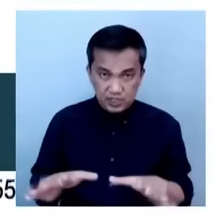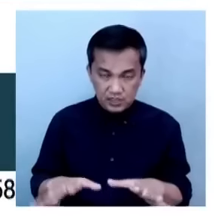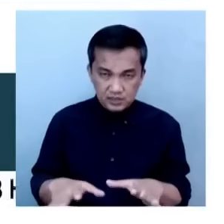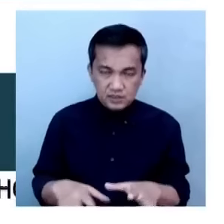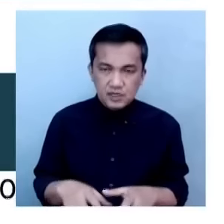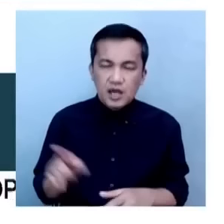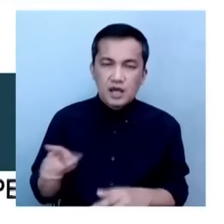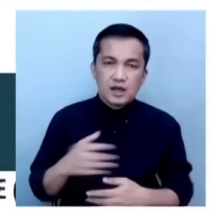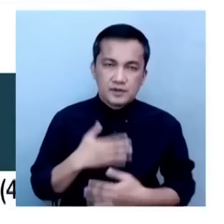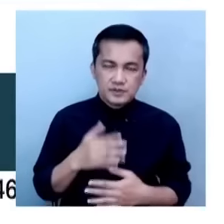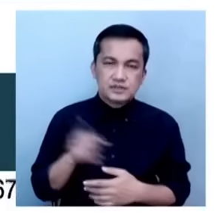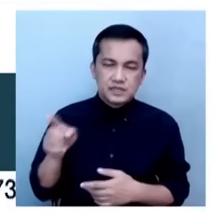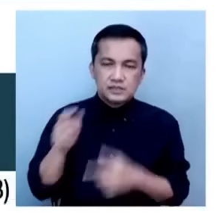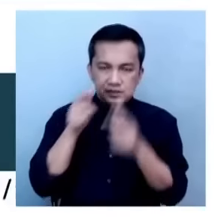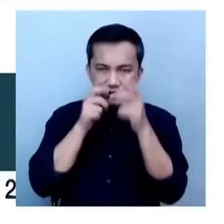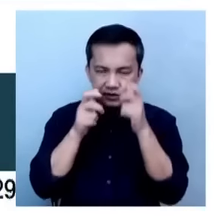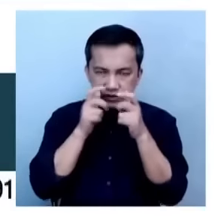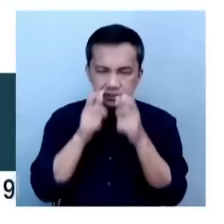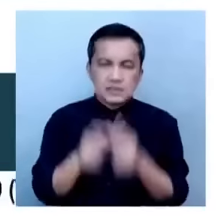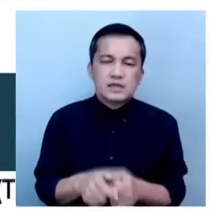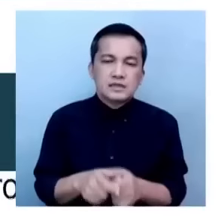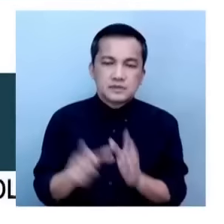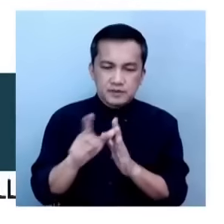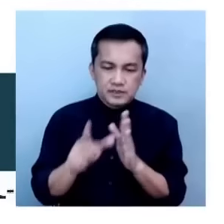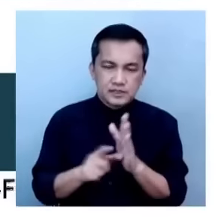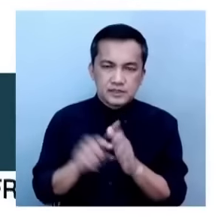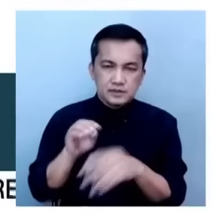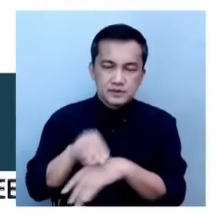listened also to the legal luminaries.